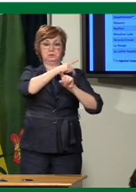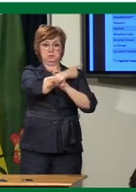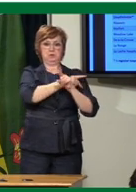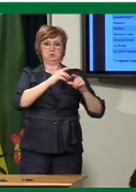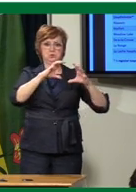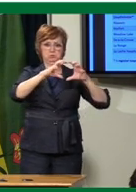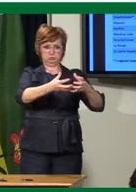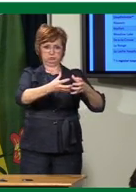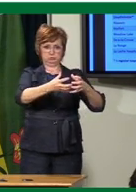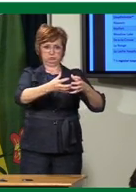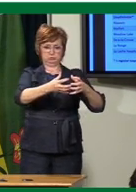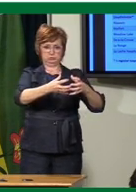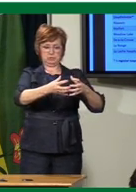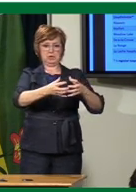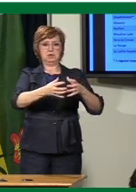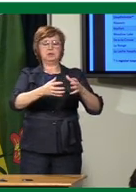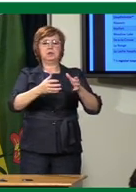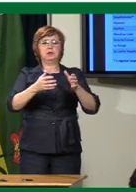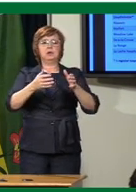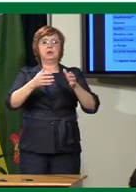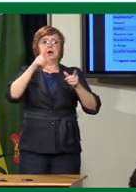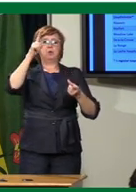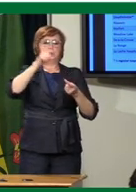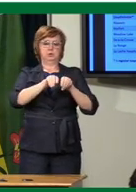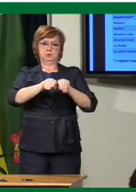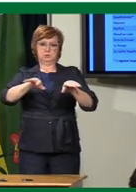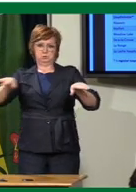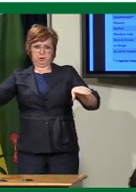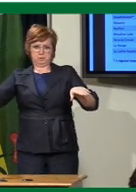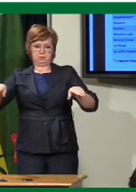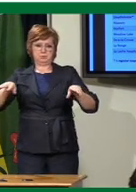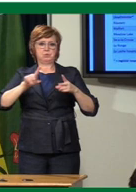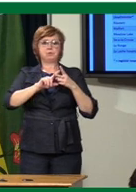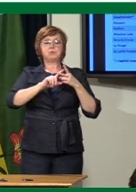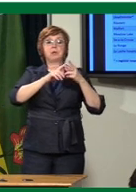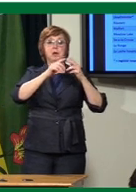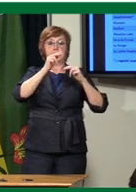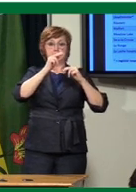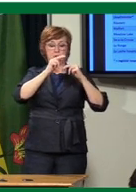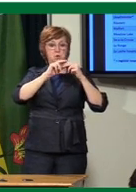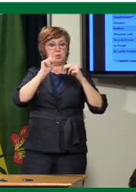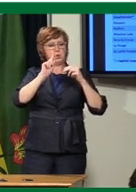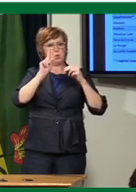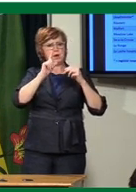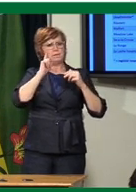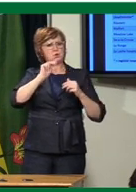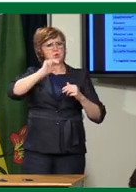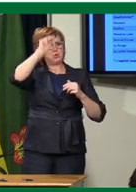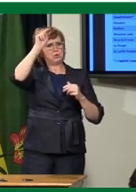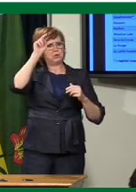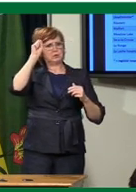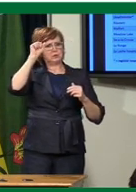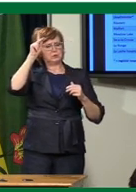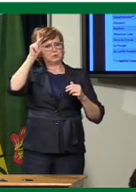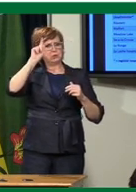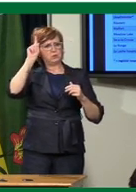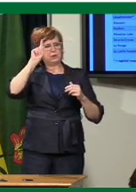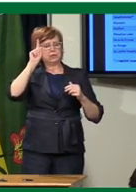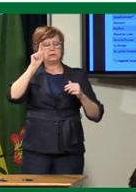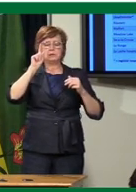of transmission and spread. We also do that at a facility level. In the north, we are applying a strategy where a number